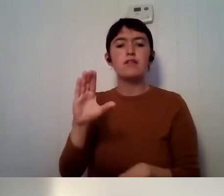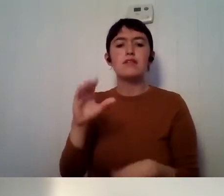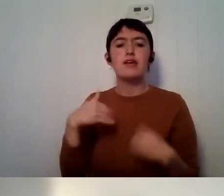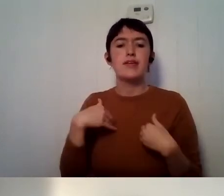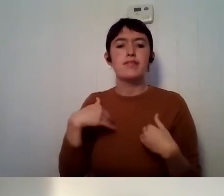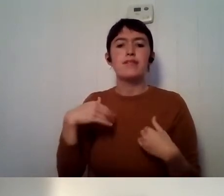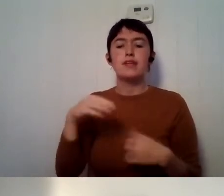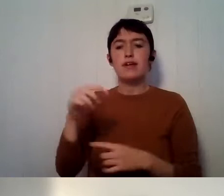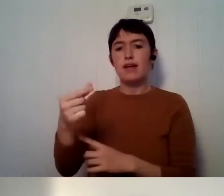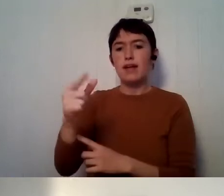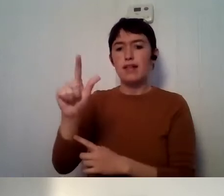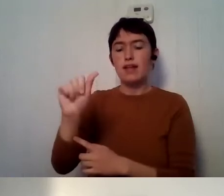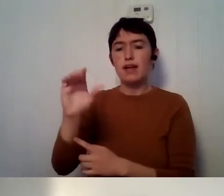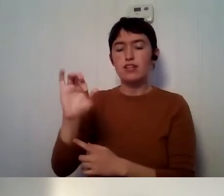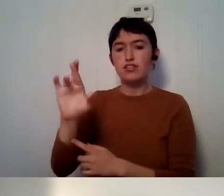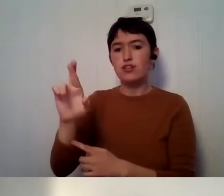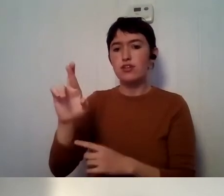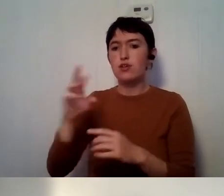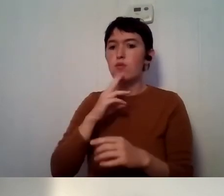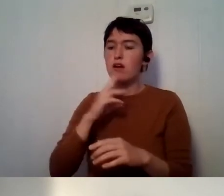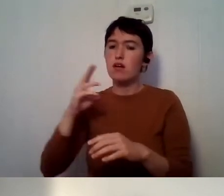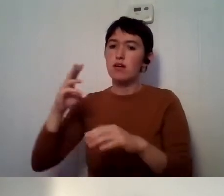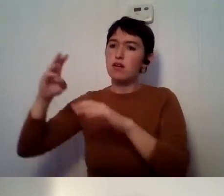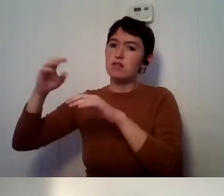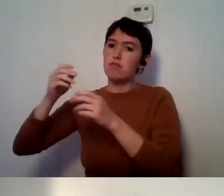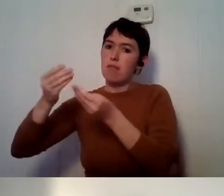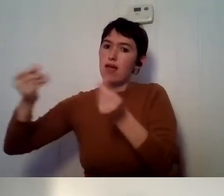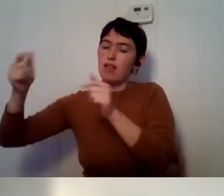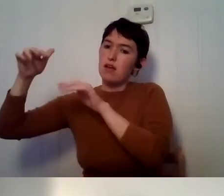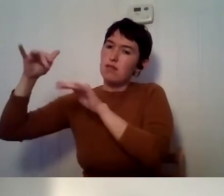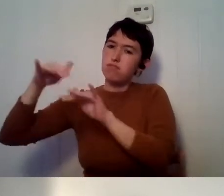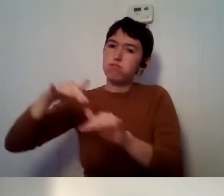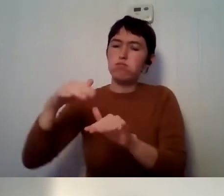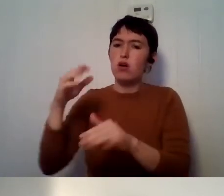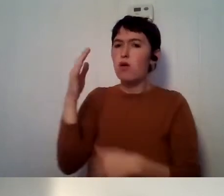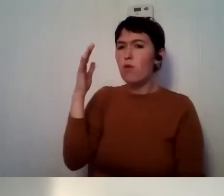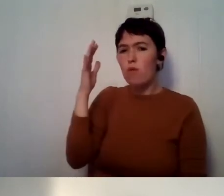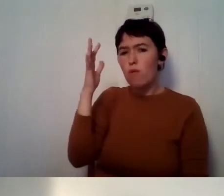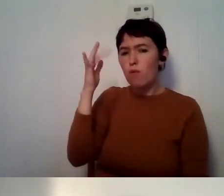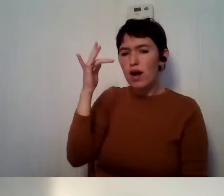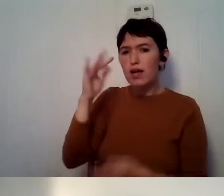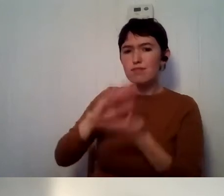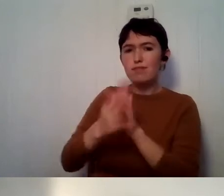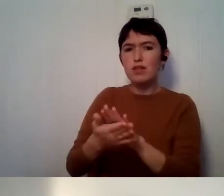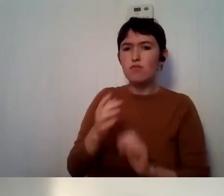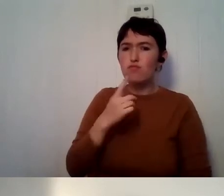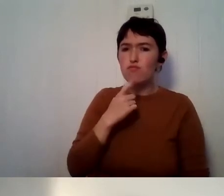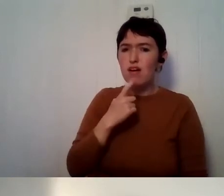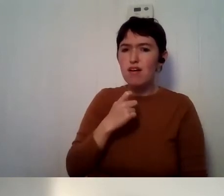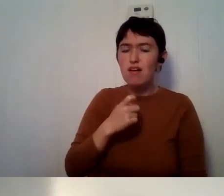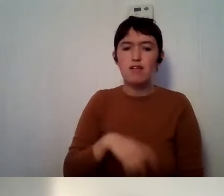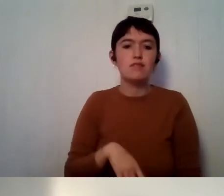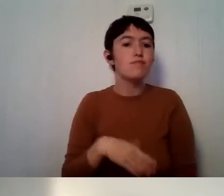the glacier waters that are melting and running down the mountain, why were the waters turning red? It's a good